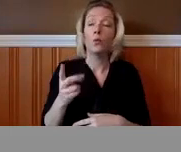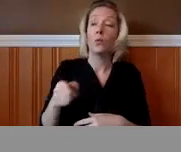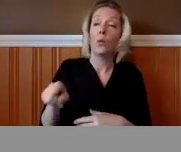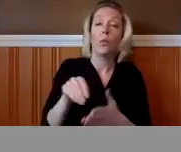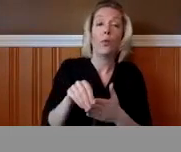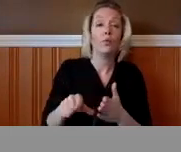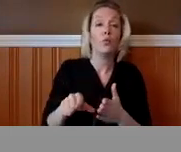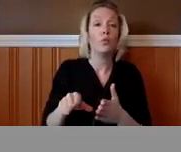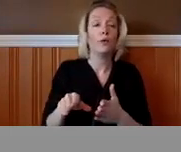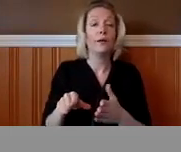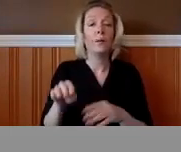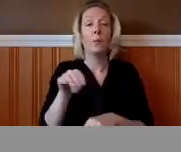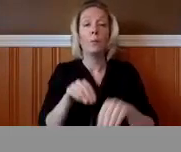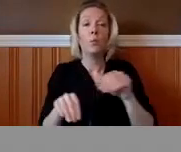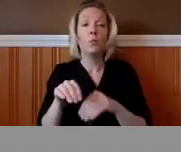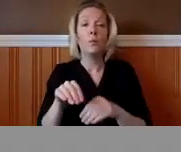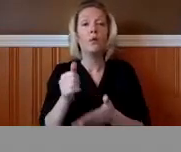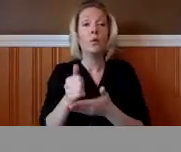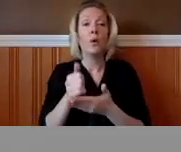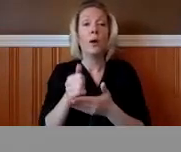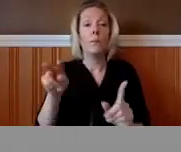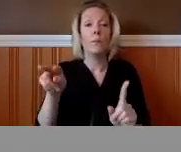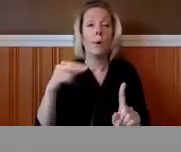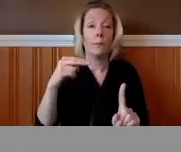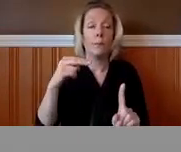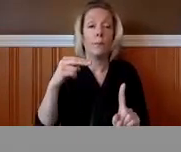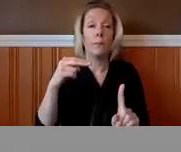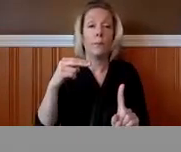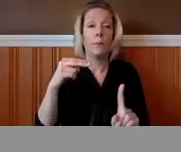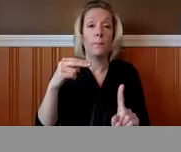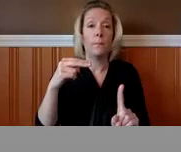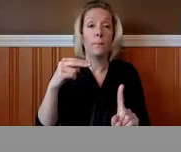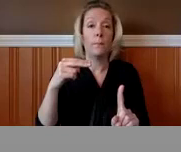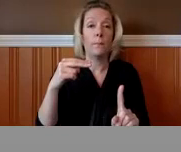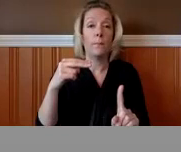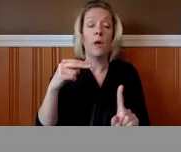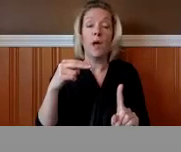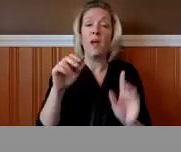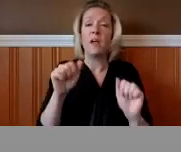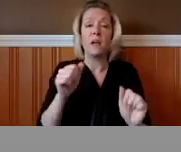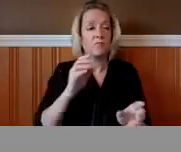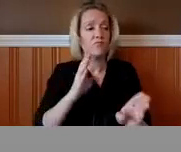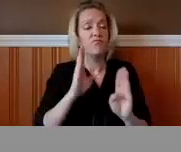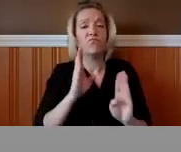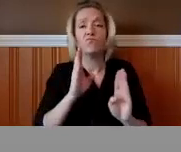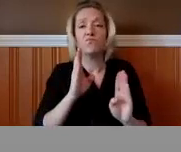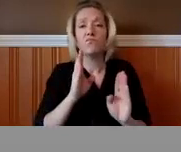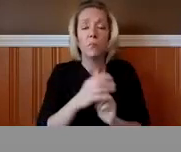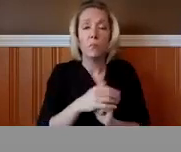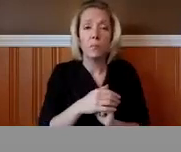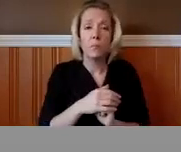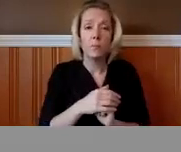need movement to gain their visual attention, but not always maintain their visual attention unless it's at a